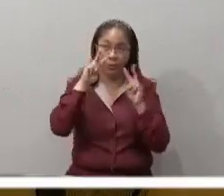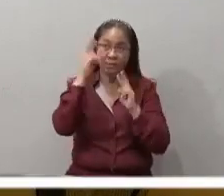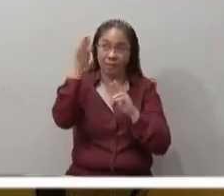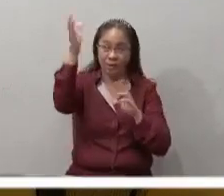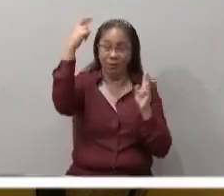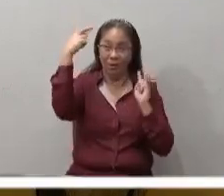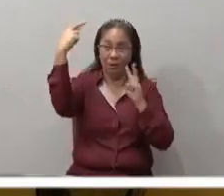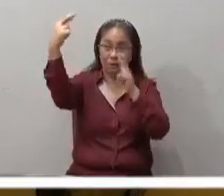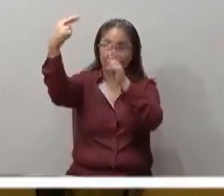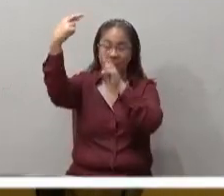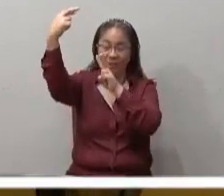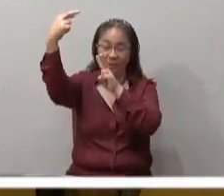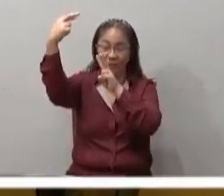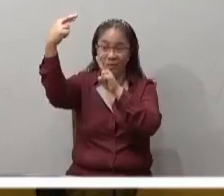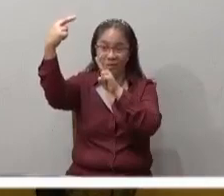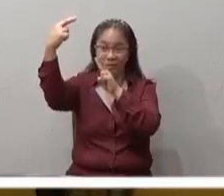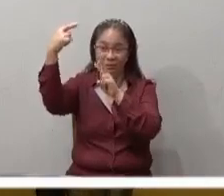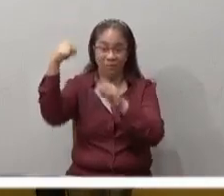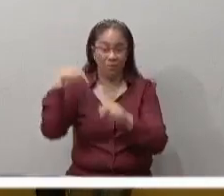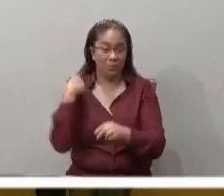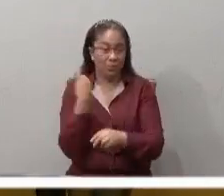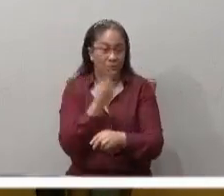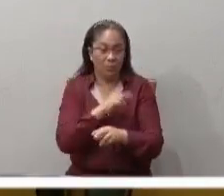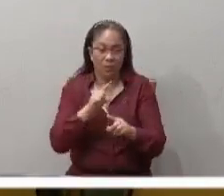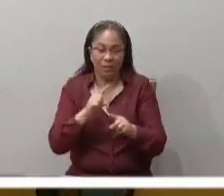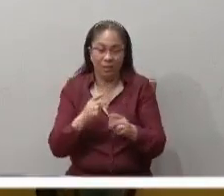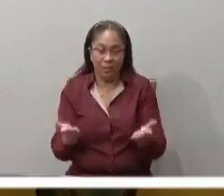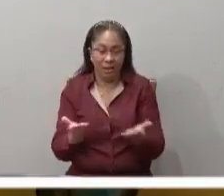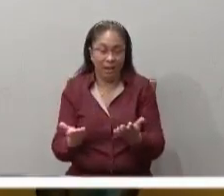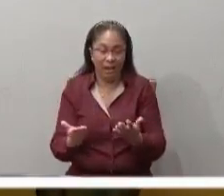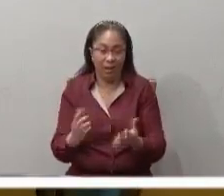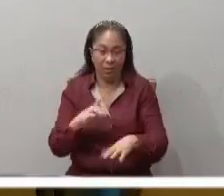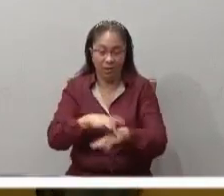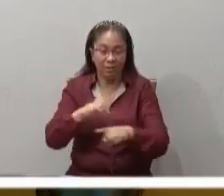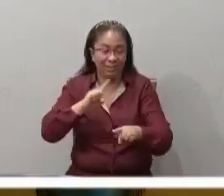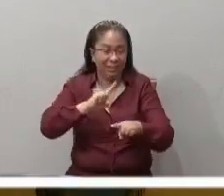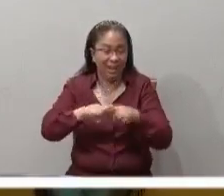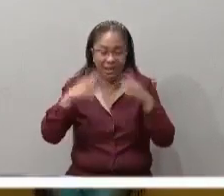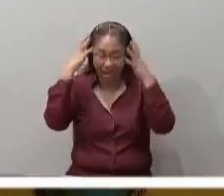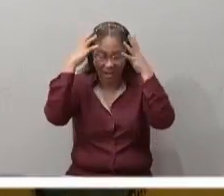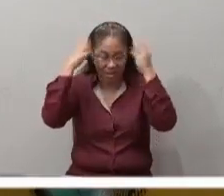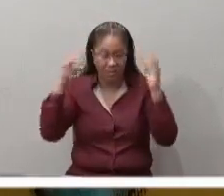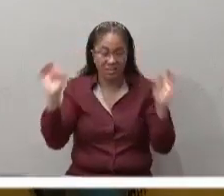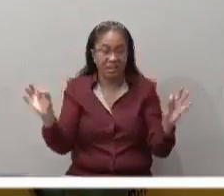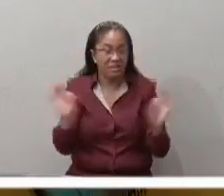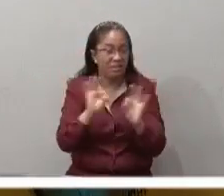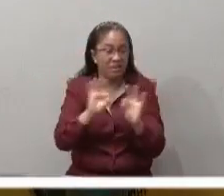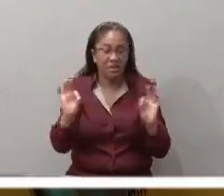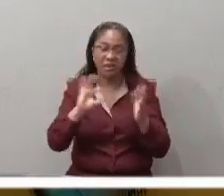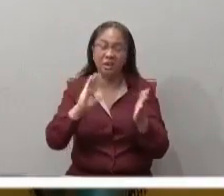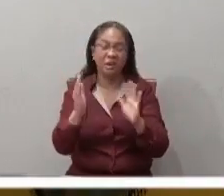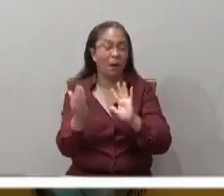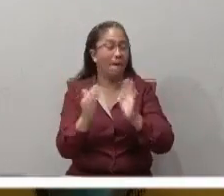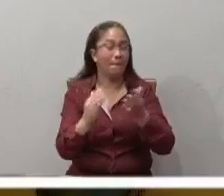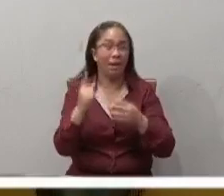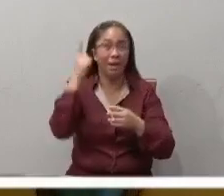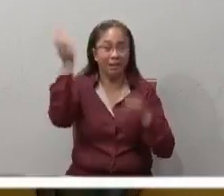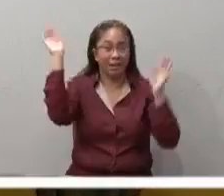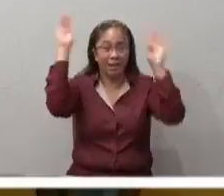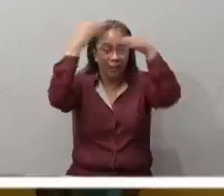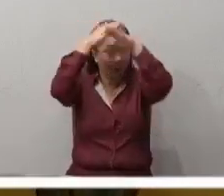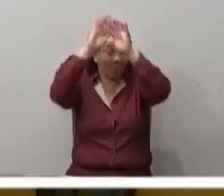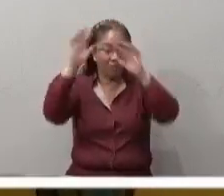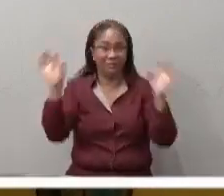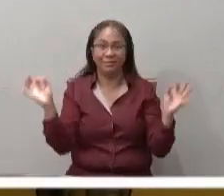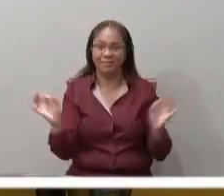this world that you have ever experienced, ever encountered, ever known, nothing will even come close to the